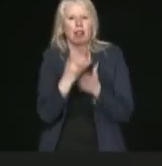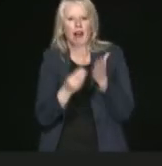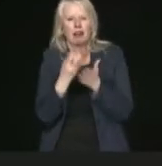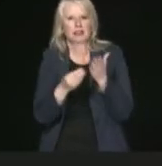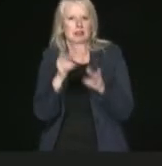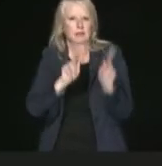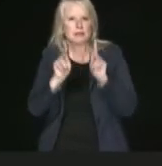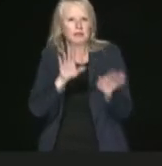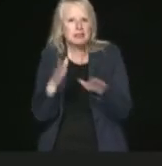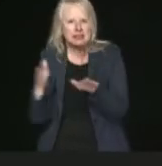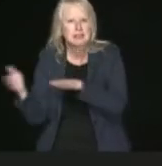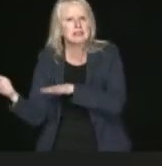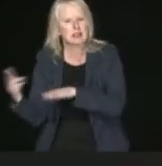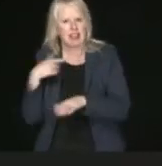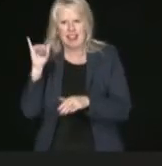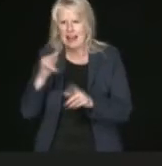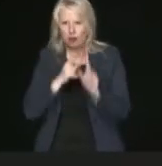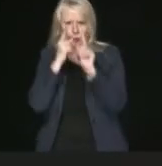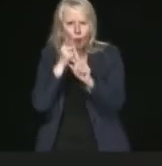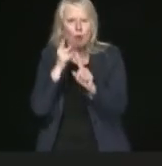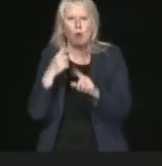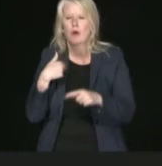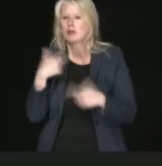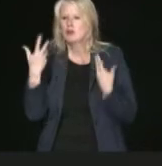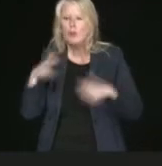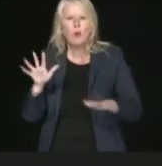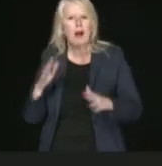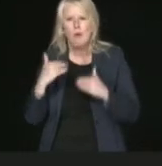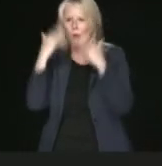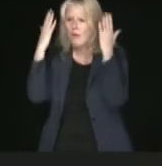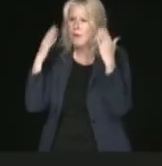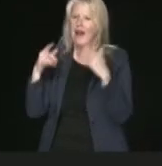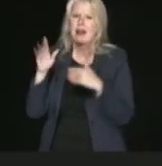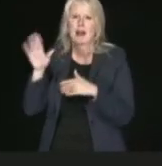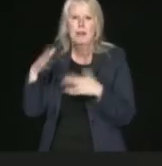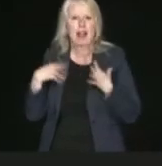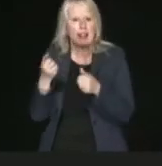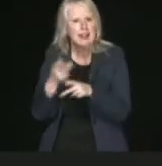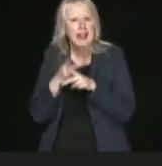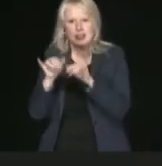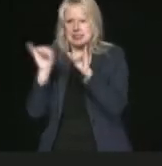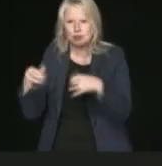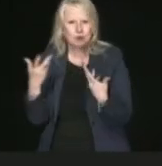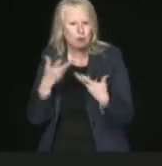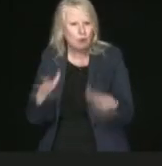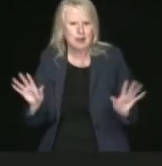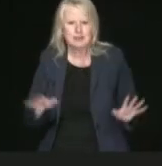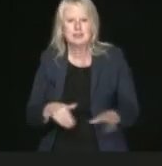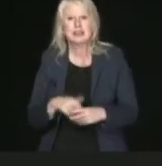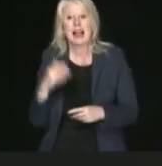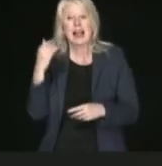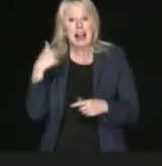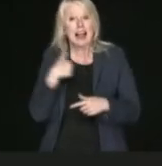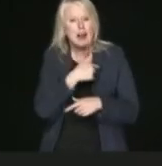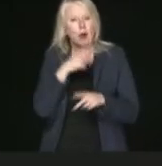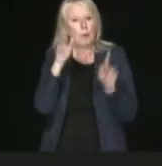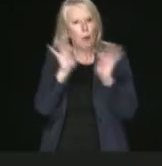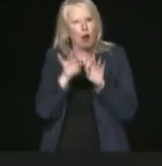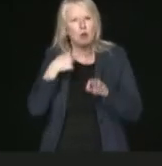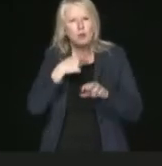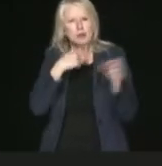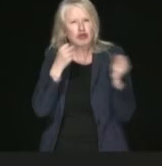well. This is what we're looking for, of not overwhelming our healthcare system. And that happens if we stay